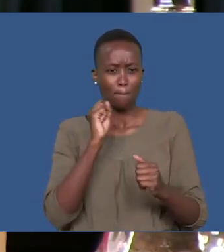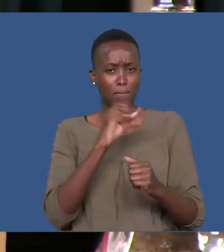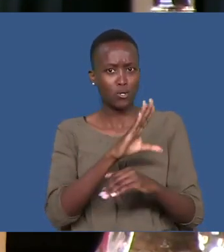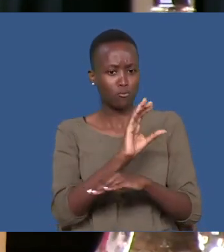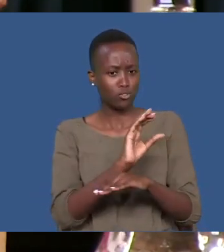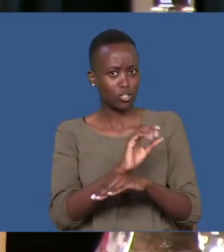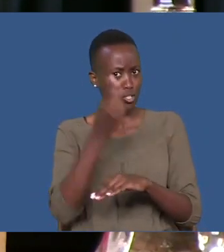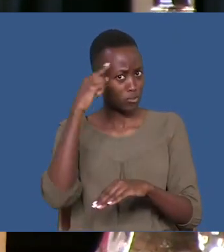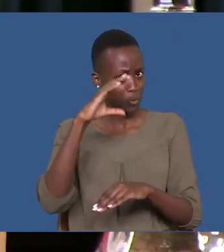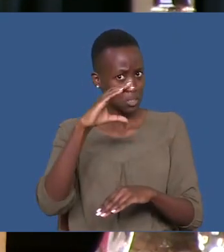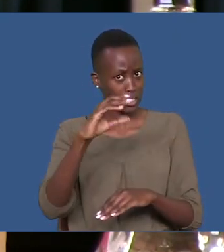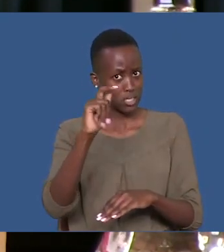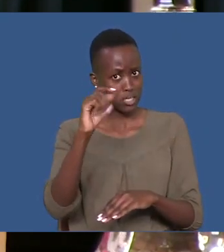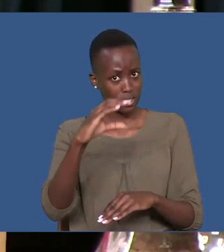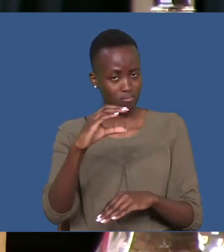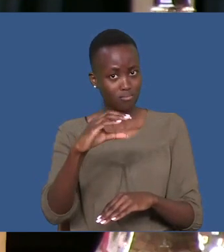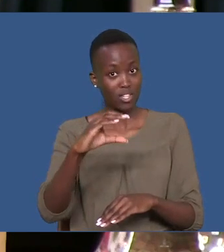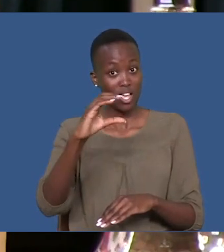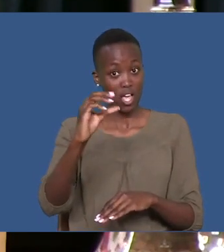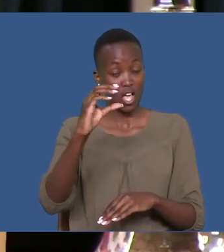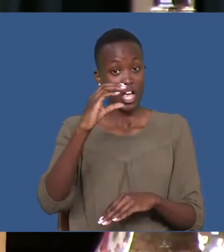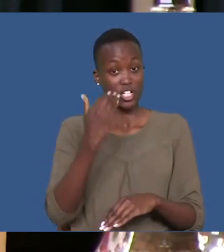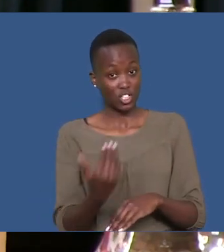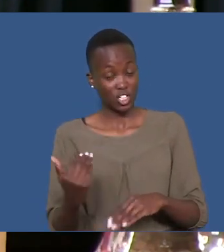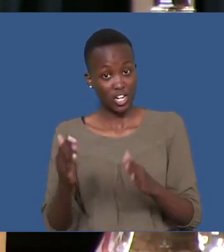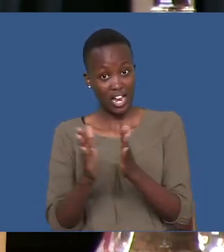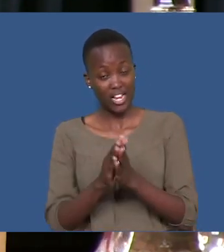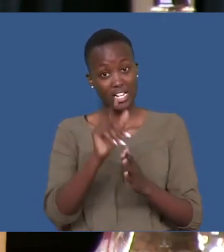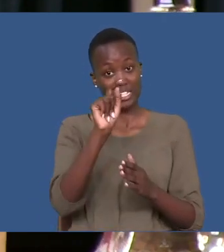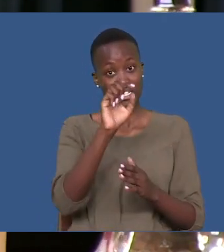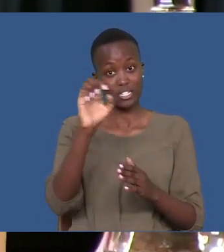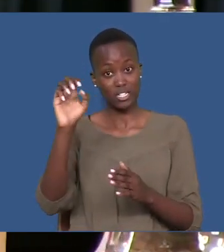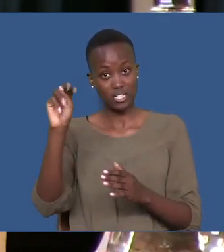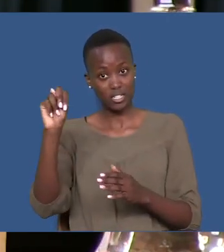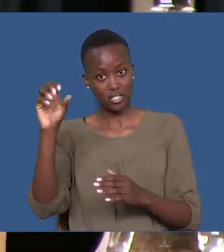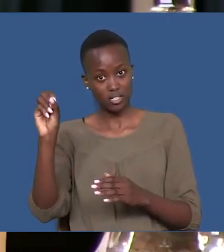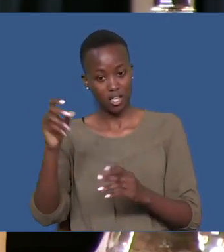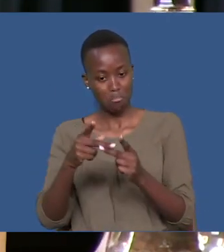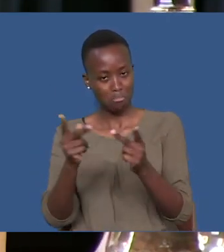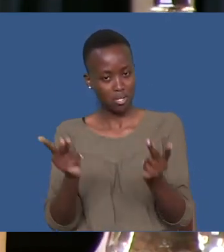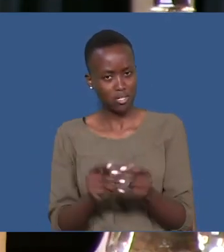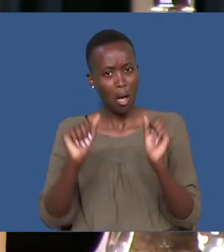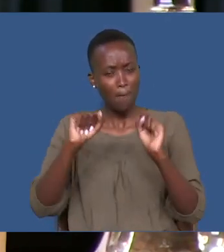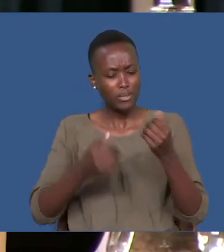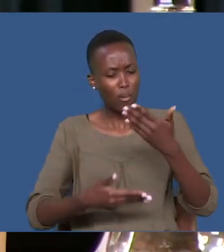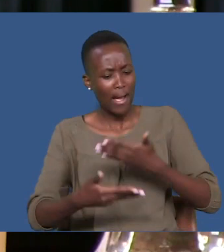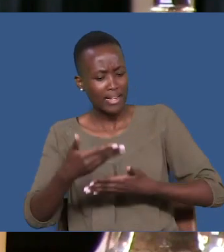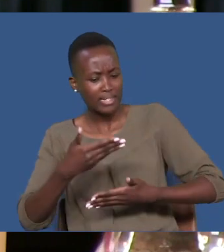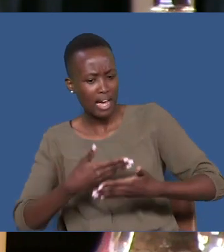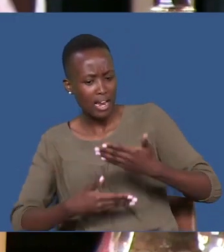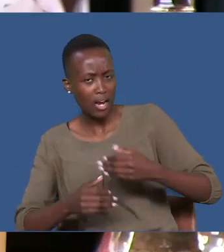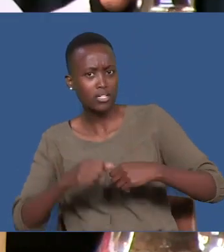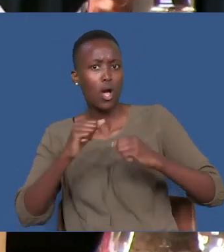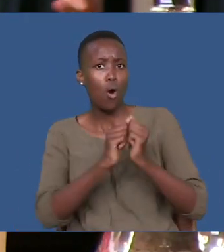are calling the Children's and Teens Center, where they can have a moment of interacting with God. We